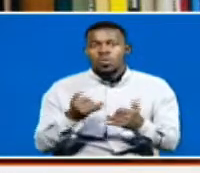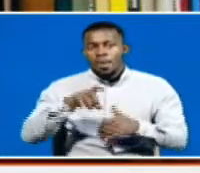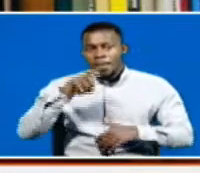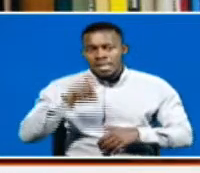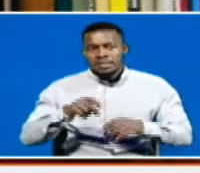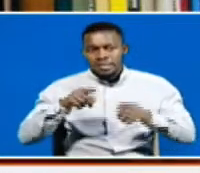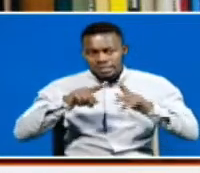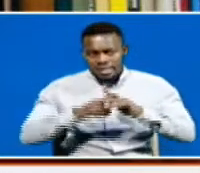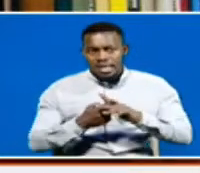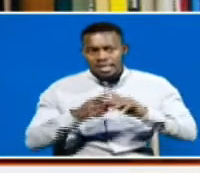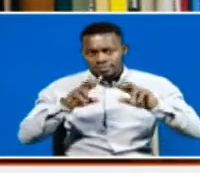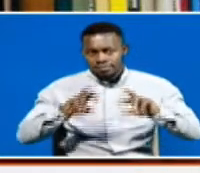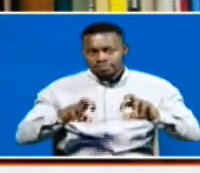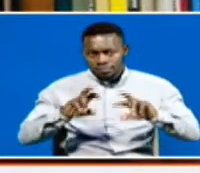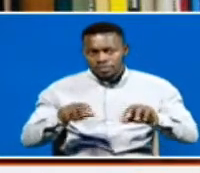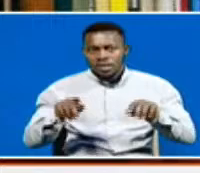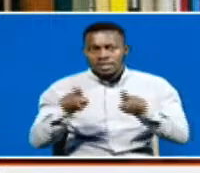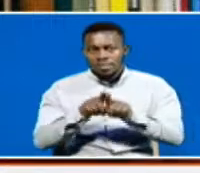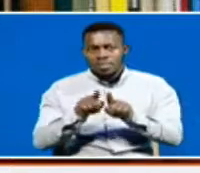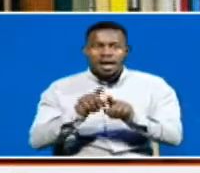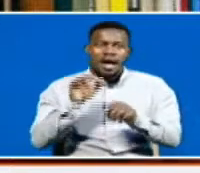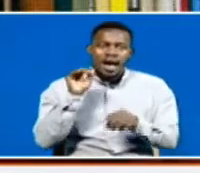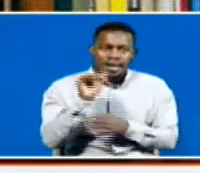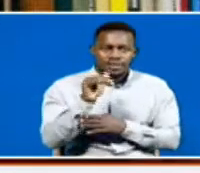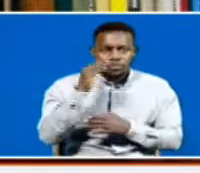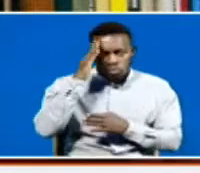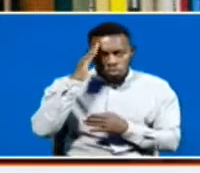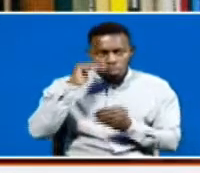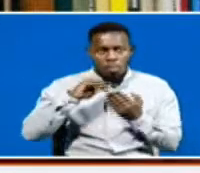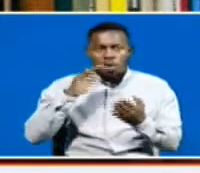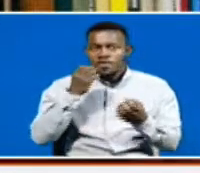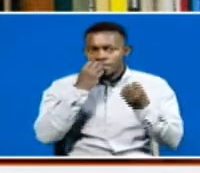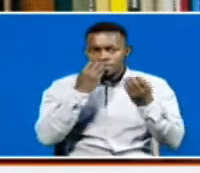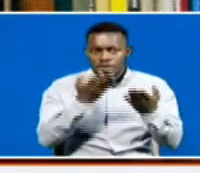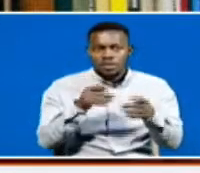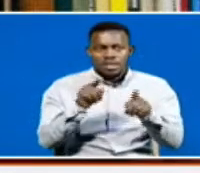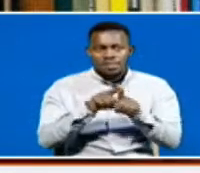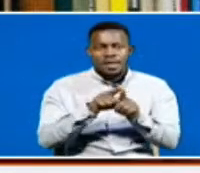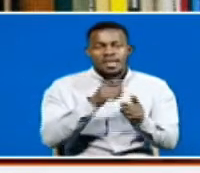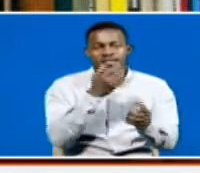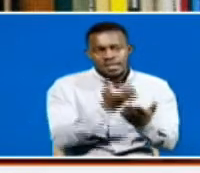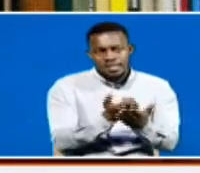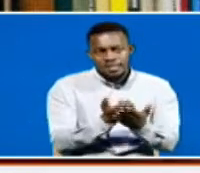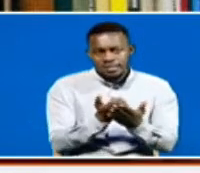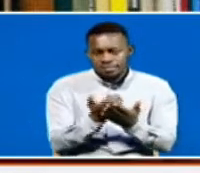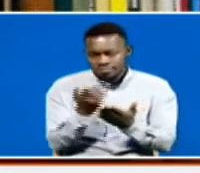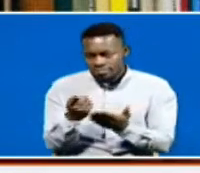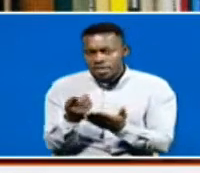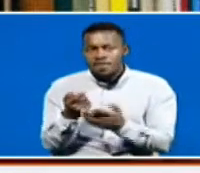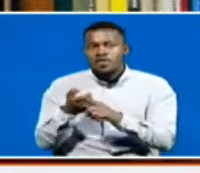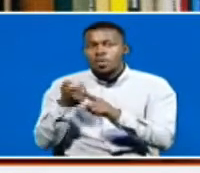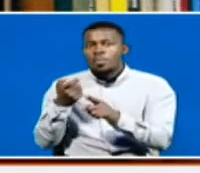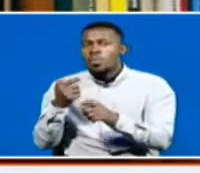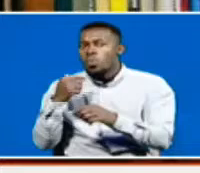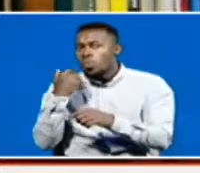investigations and requested for information and evidence from the suppliers as well as